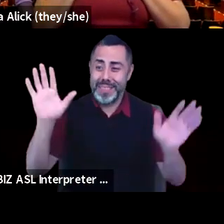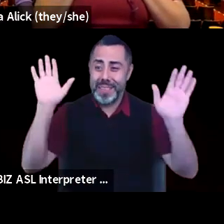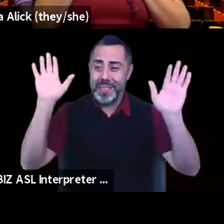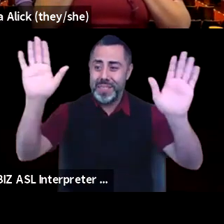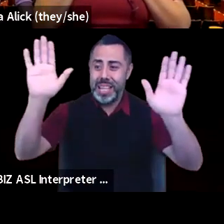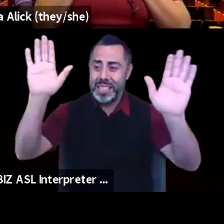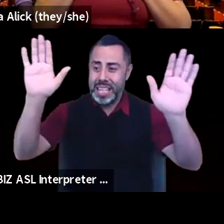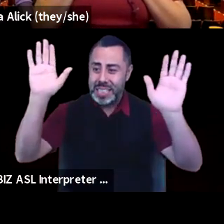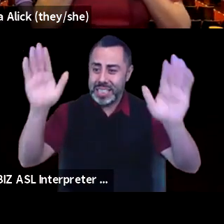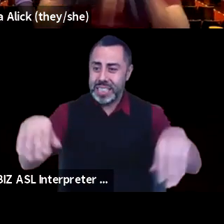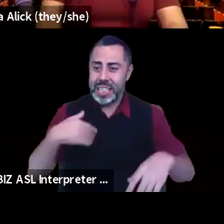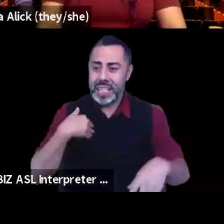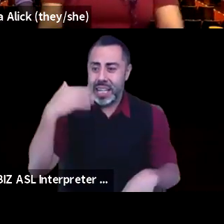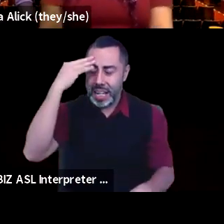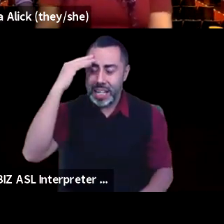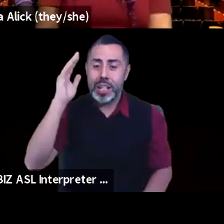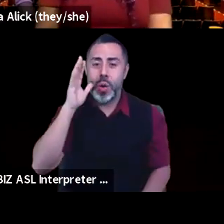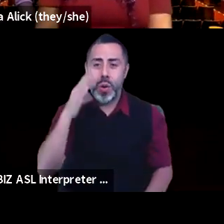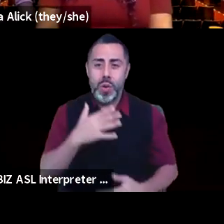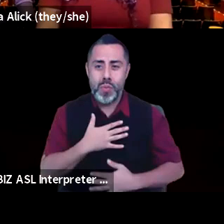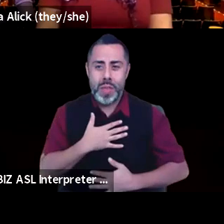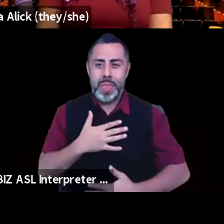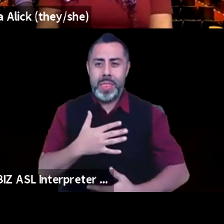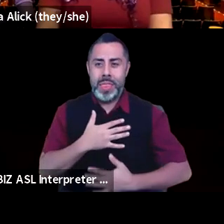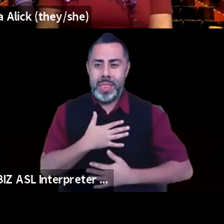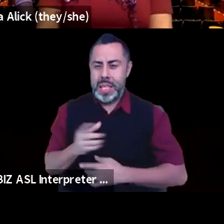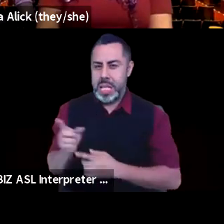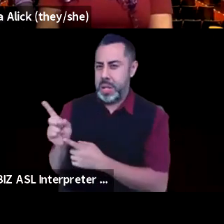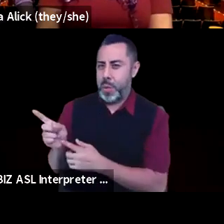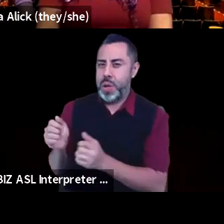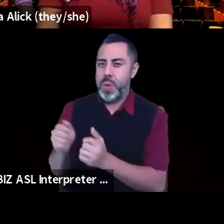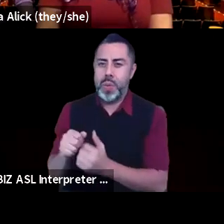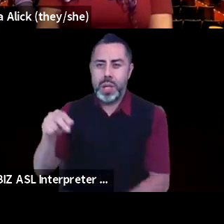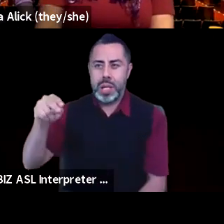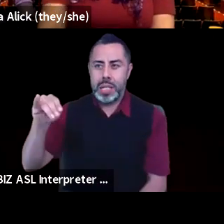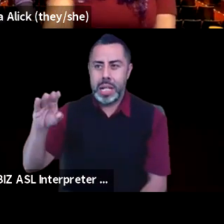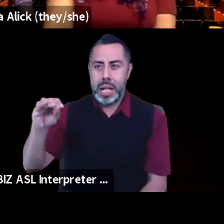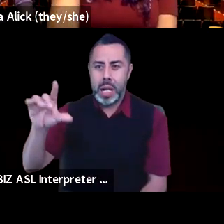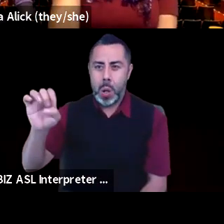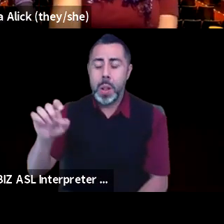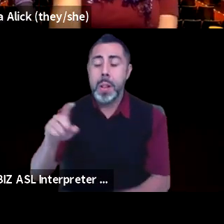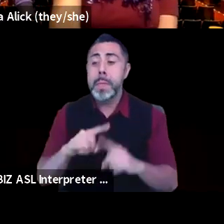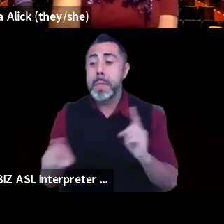I know we're going to breathe in and out in just a moment with Nicole, but